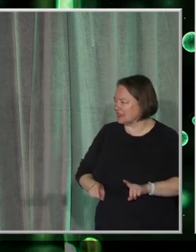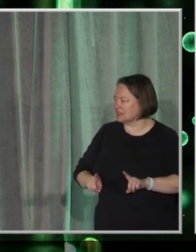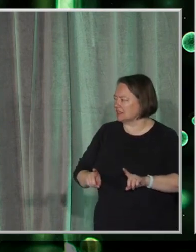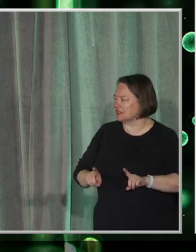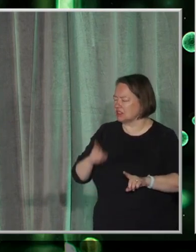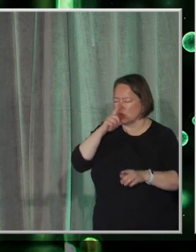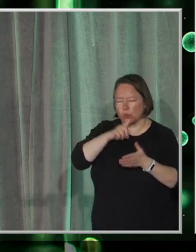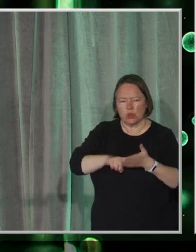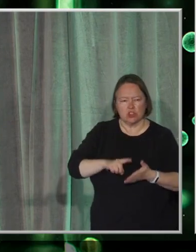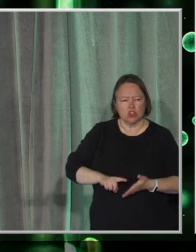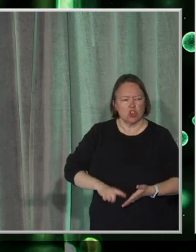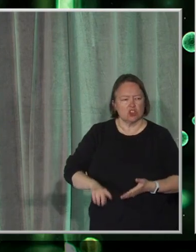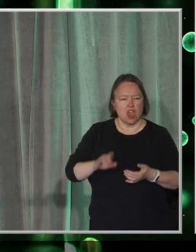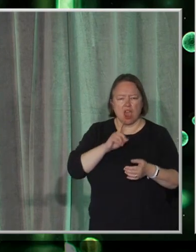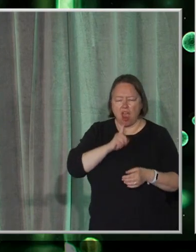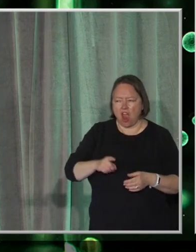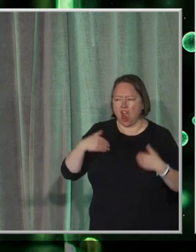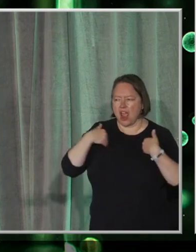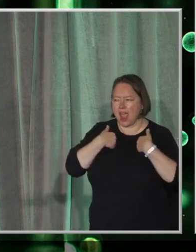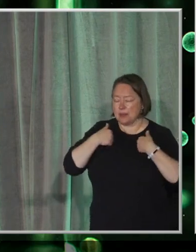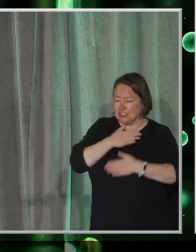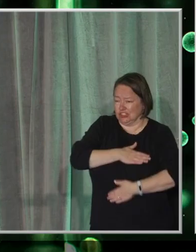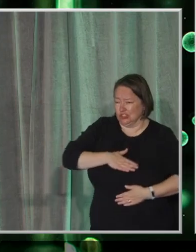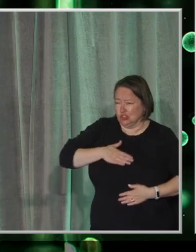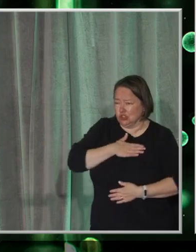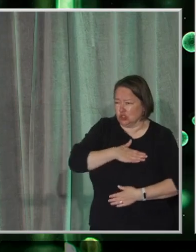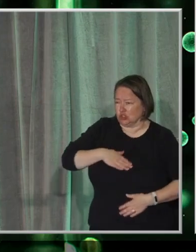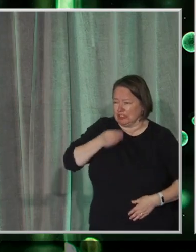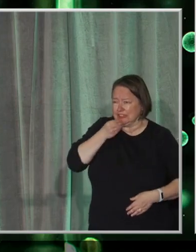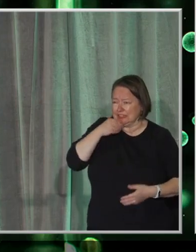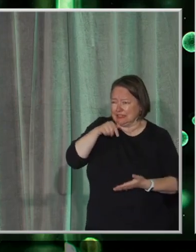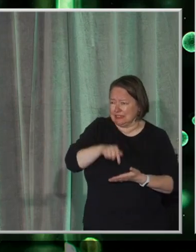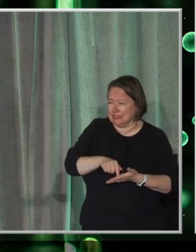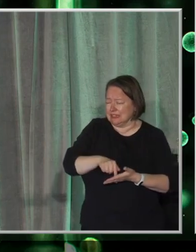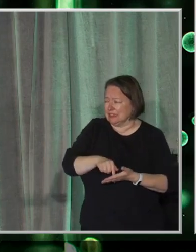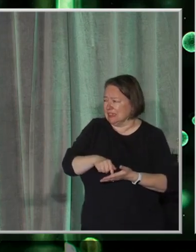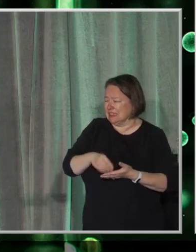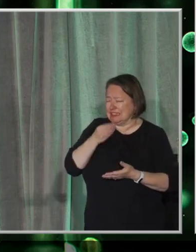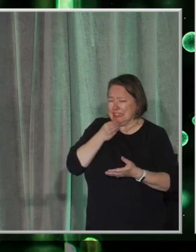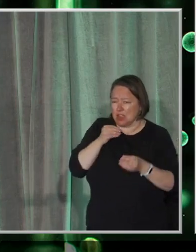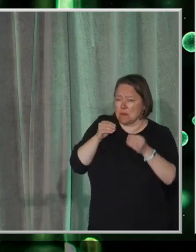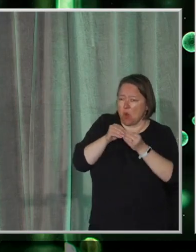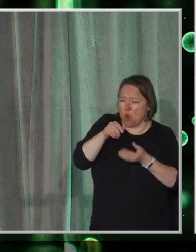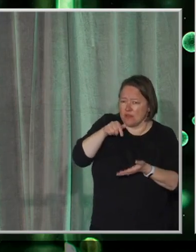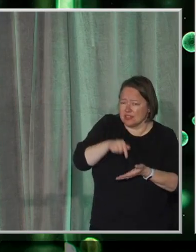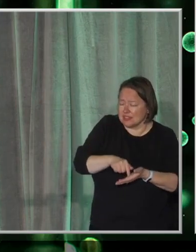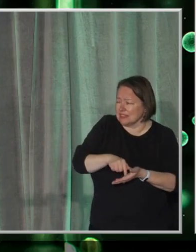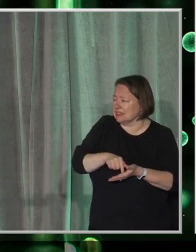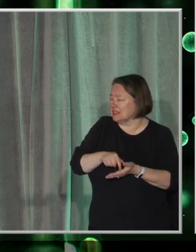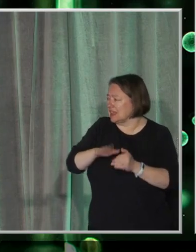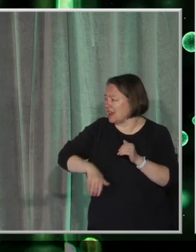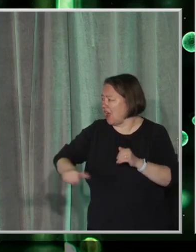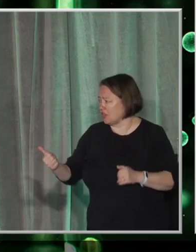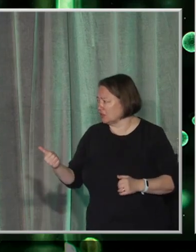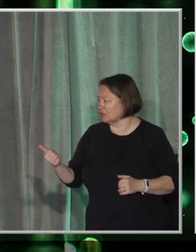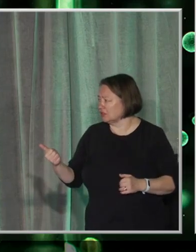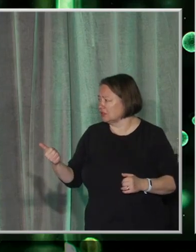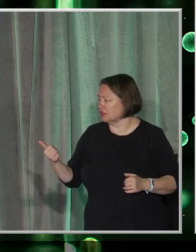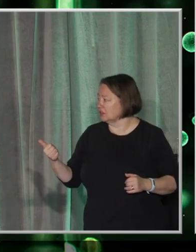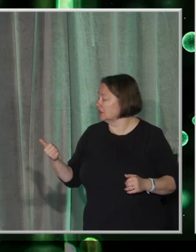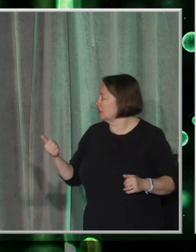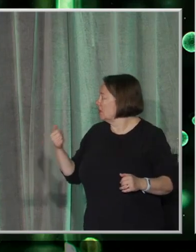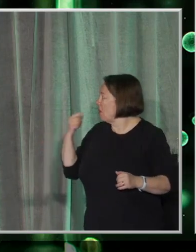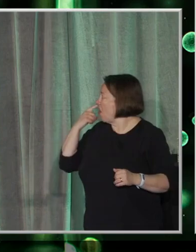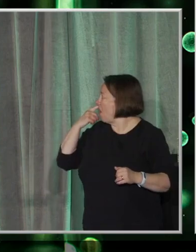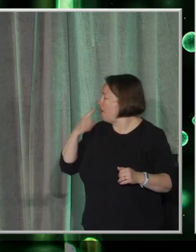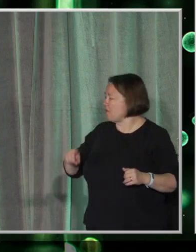any research on, are the animals enjoying this? Are they eating more of this than the other feeds? For